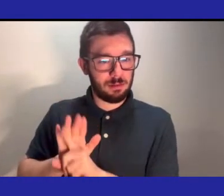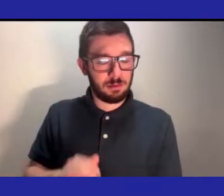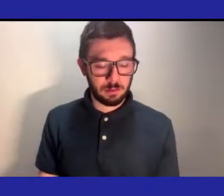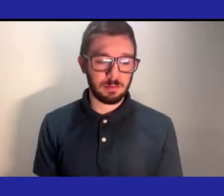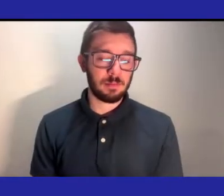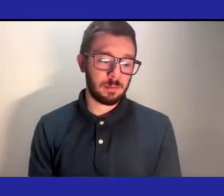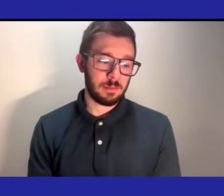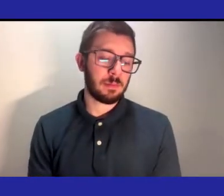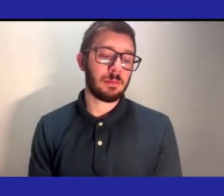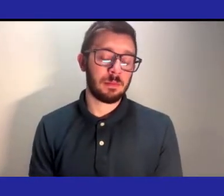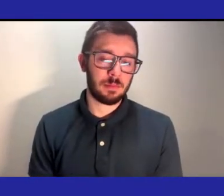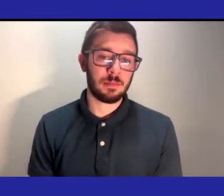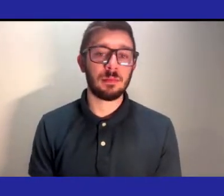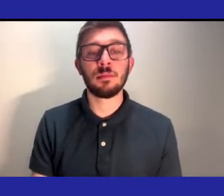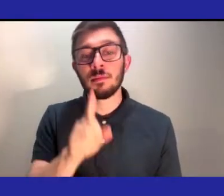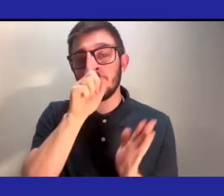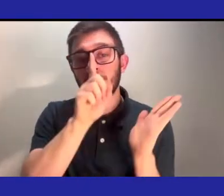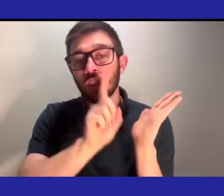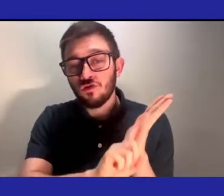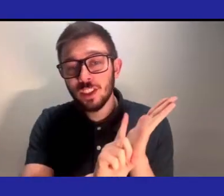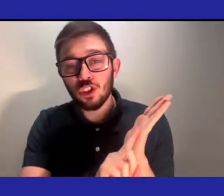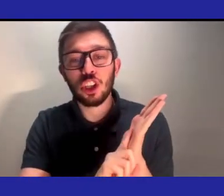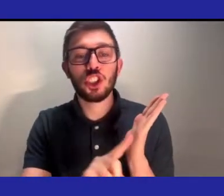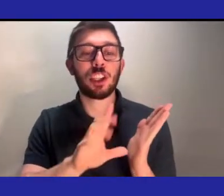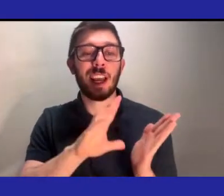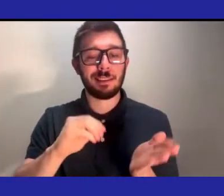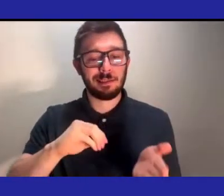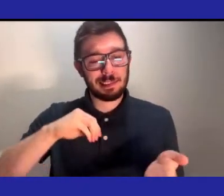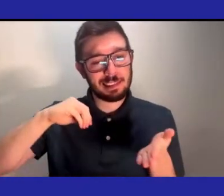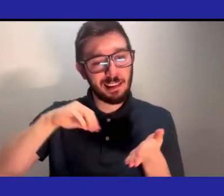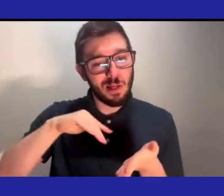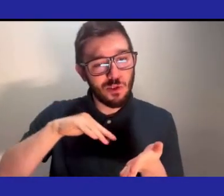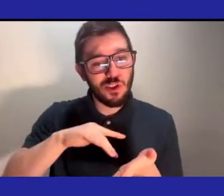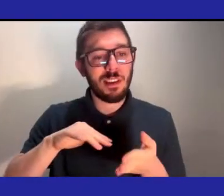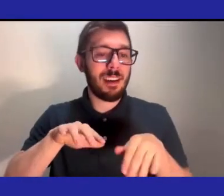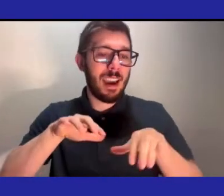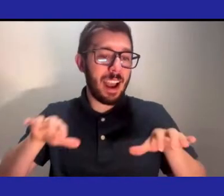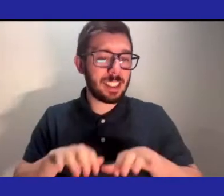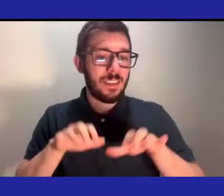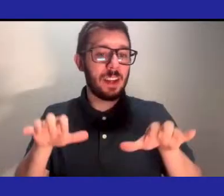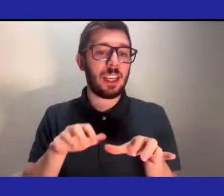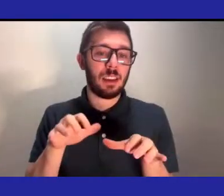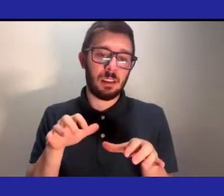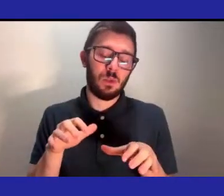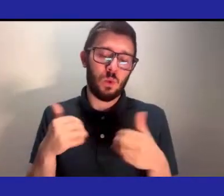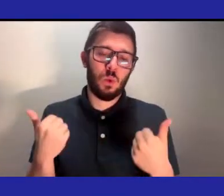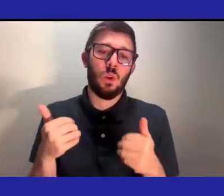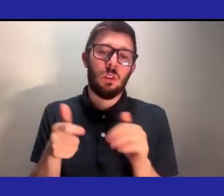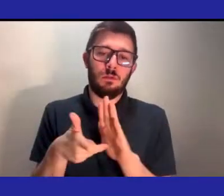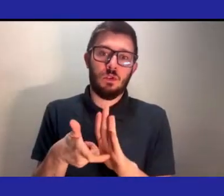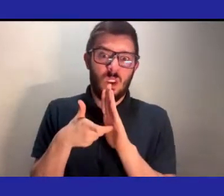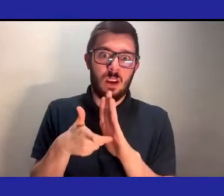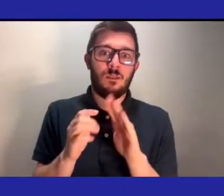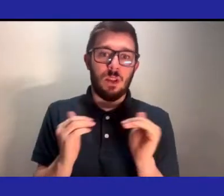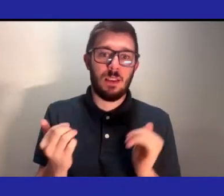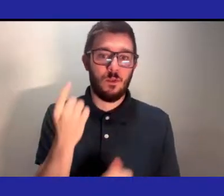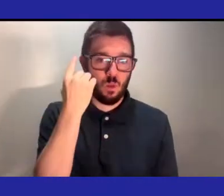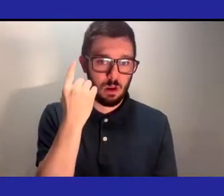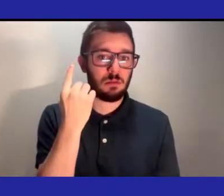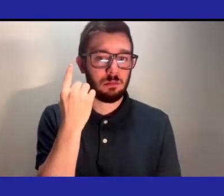Now, research and scholarly activities are only absolutely required for level 1 trauma centers,